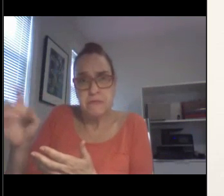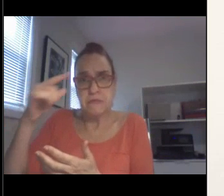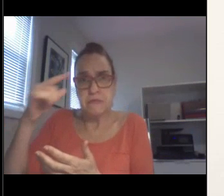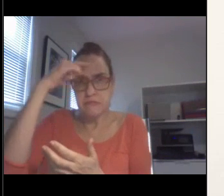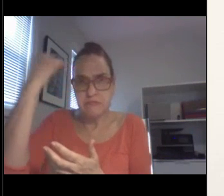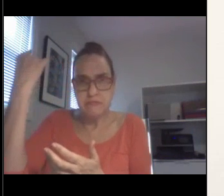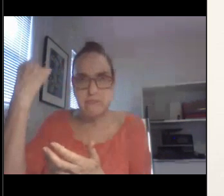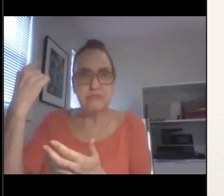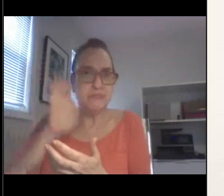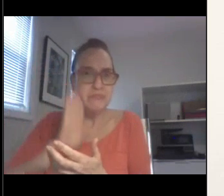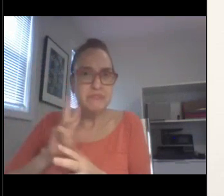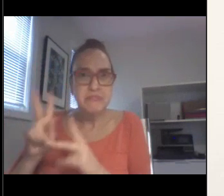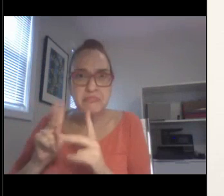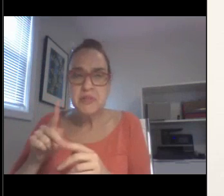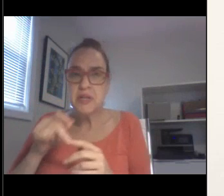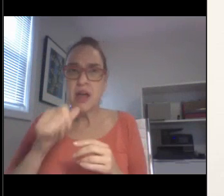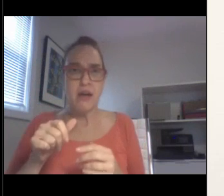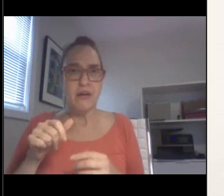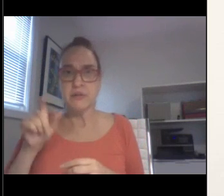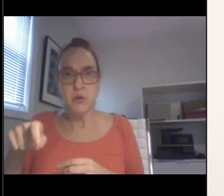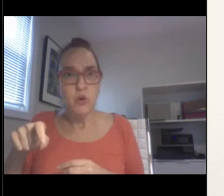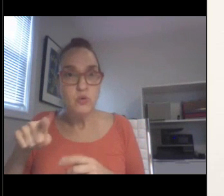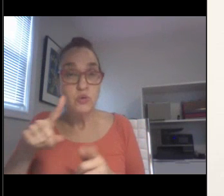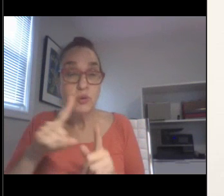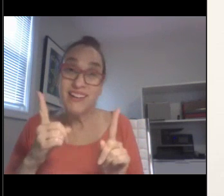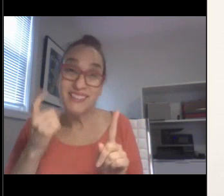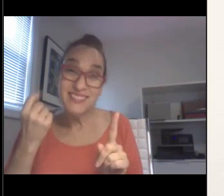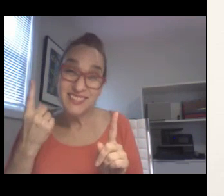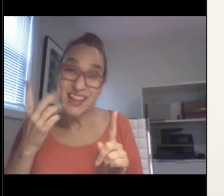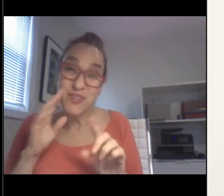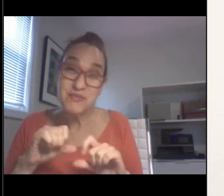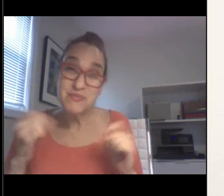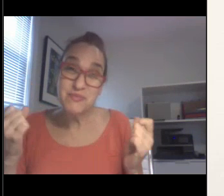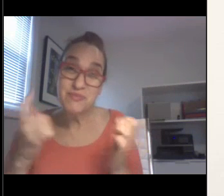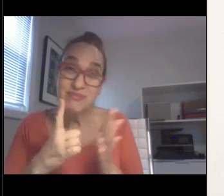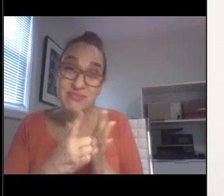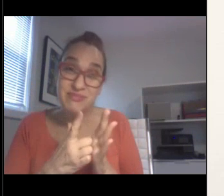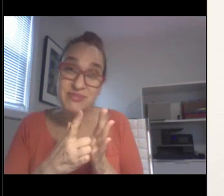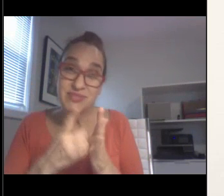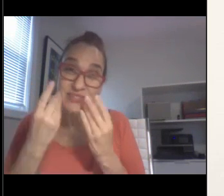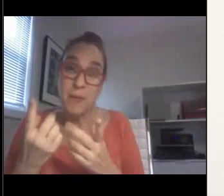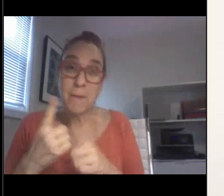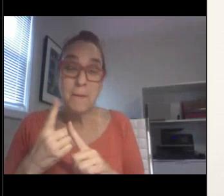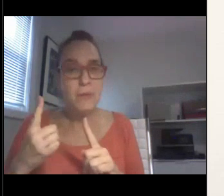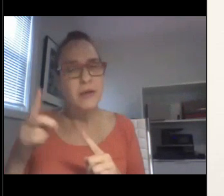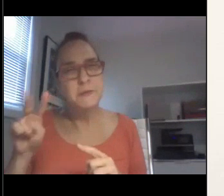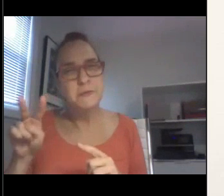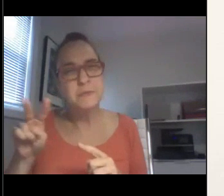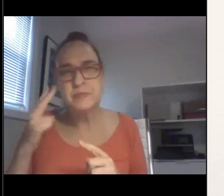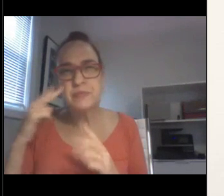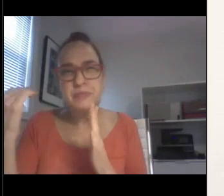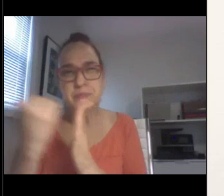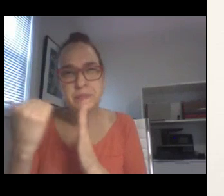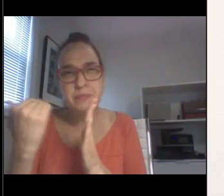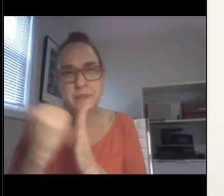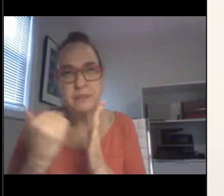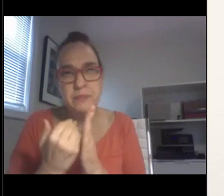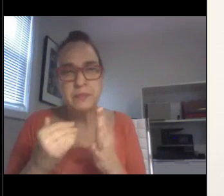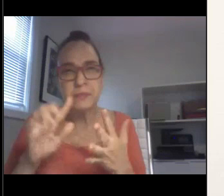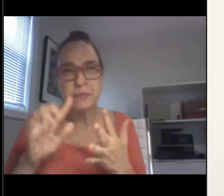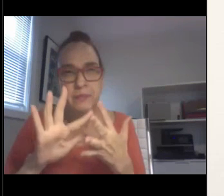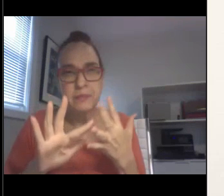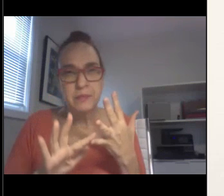establishments would be against the law. But let's look at these items that are cited in some of these dress codes and see if they're maybe pointing